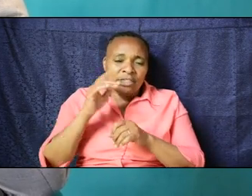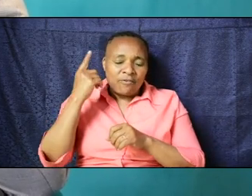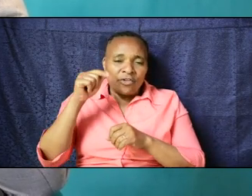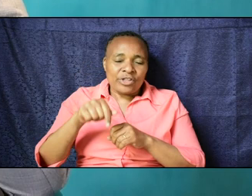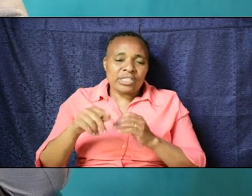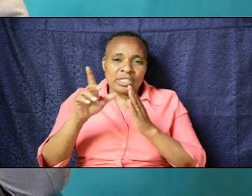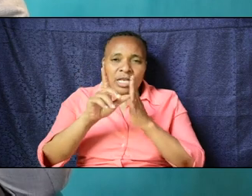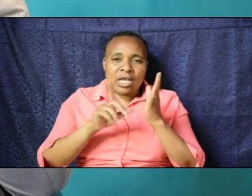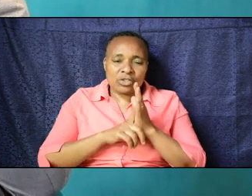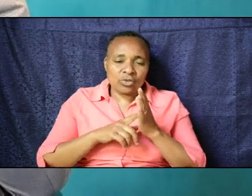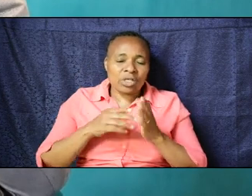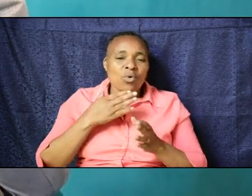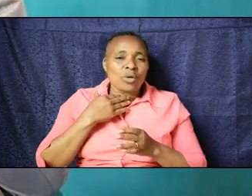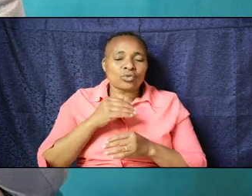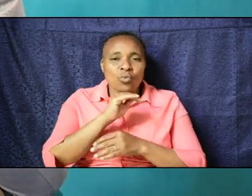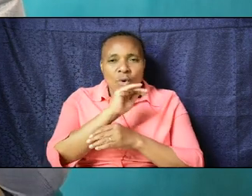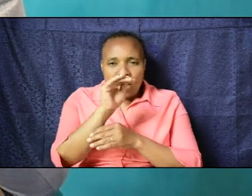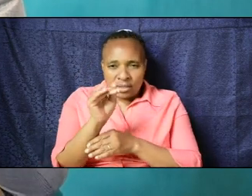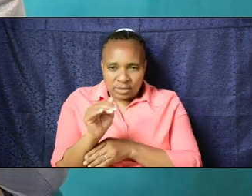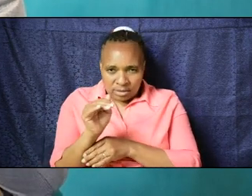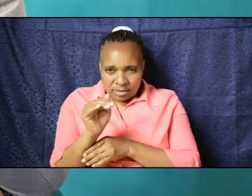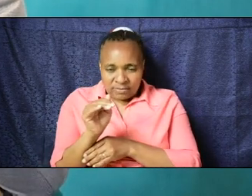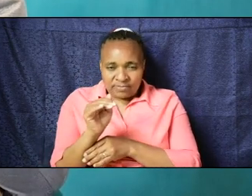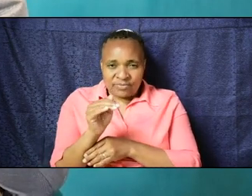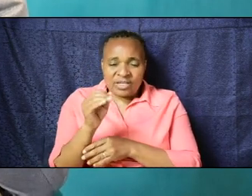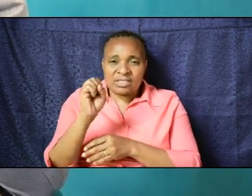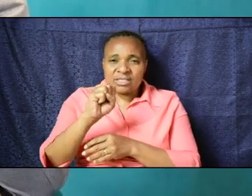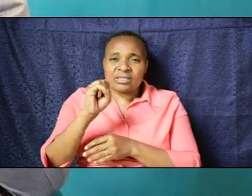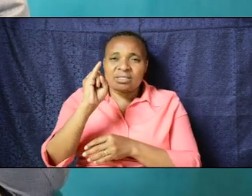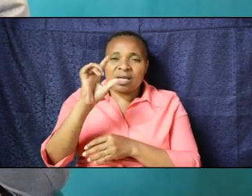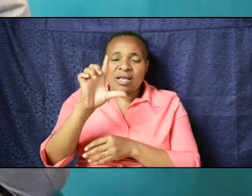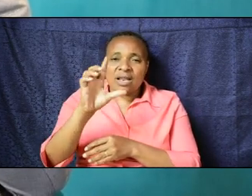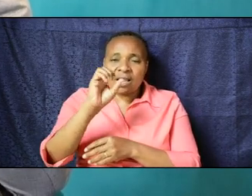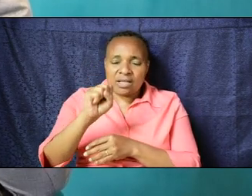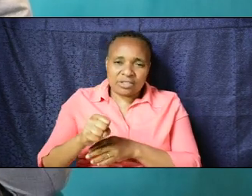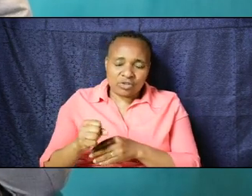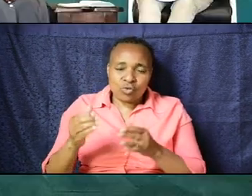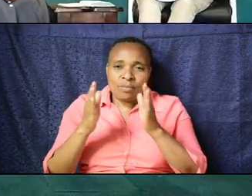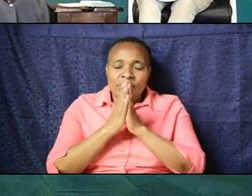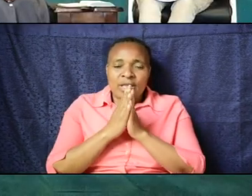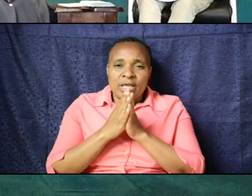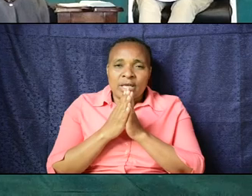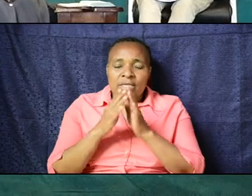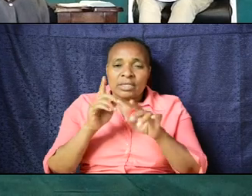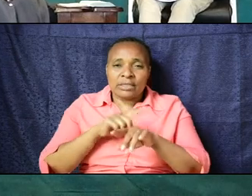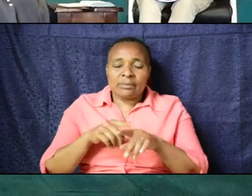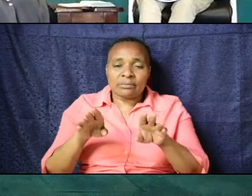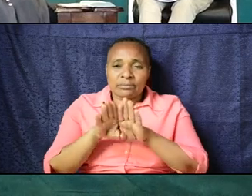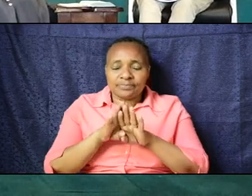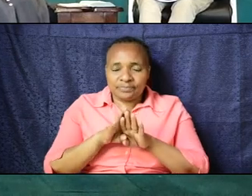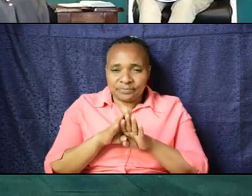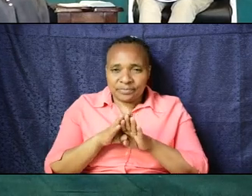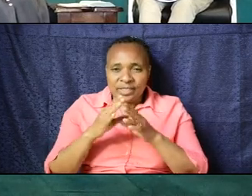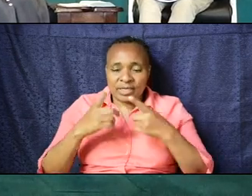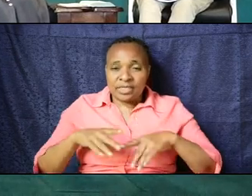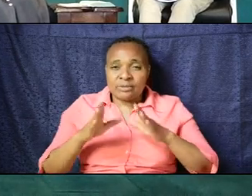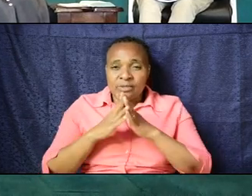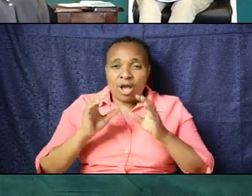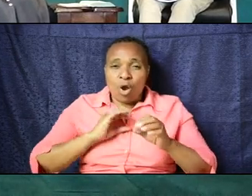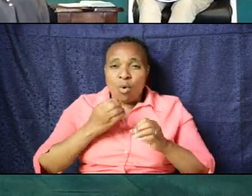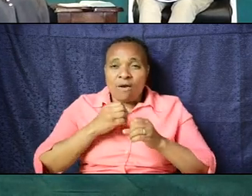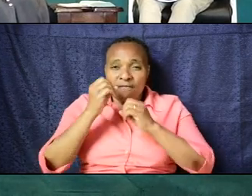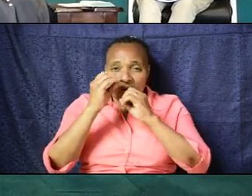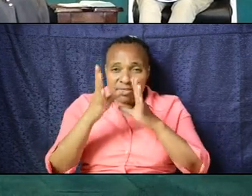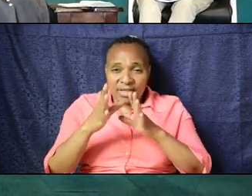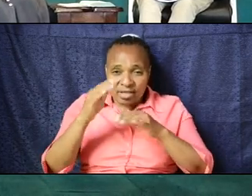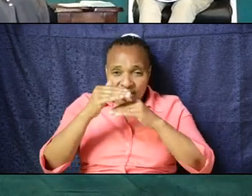And I'd like to ask Silas to pray with us as we close. Let's pray. Our Father who is